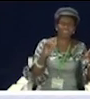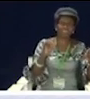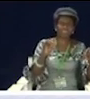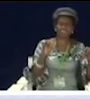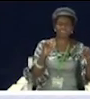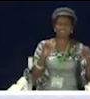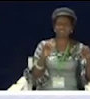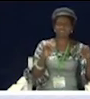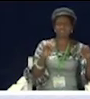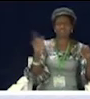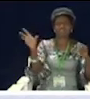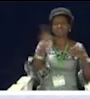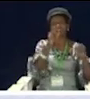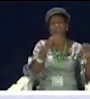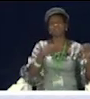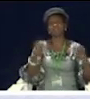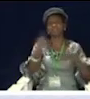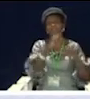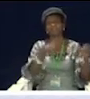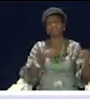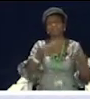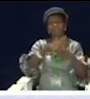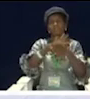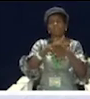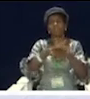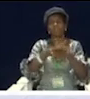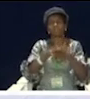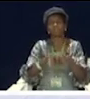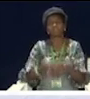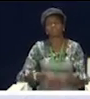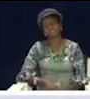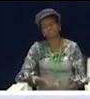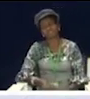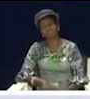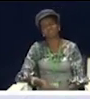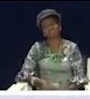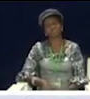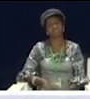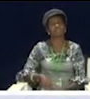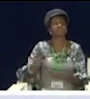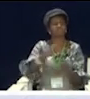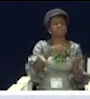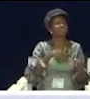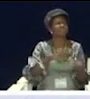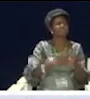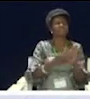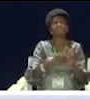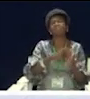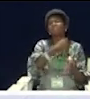Now, tinko, for those of you listening abroad, is dried beef.